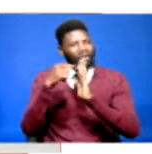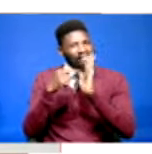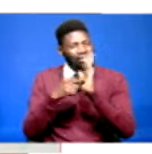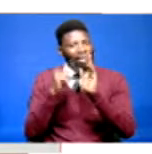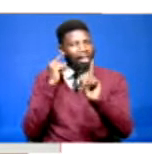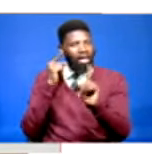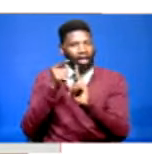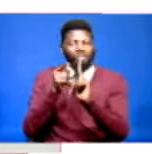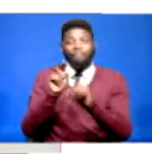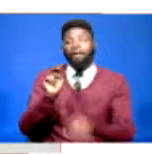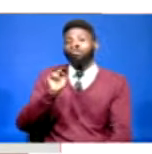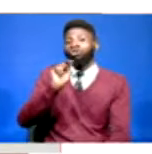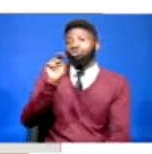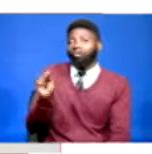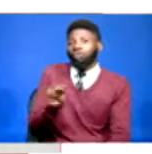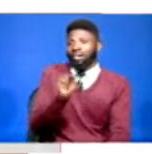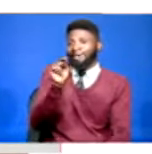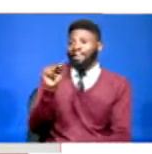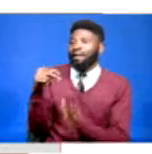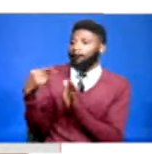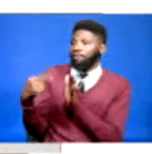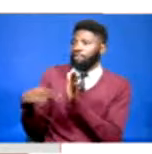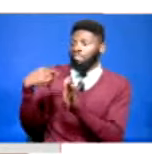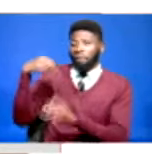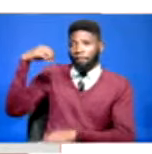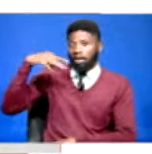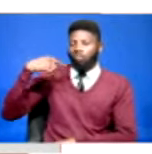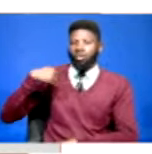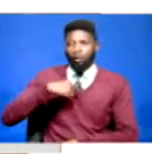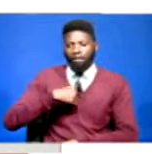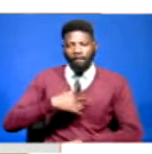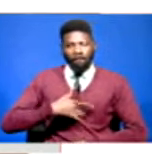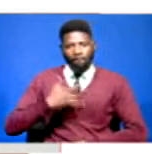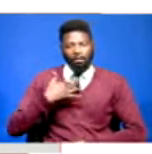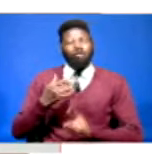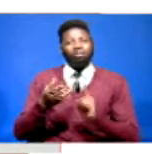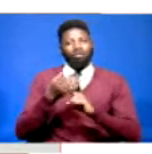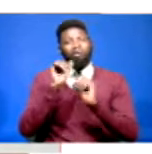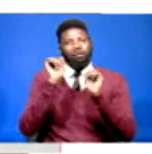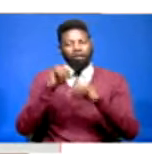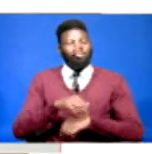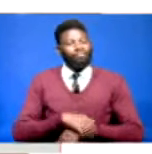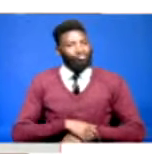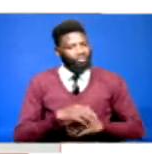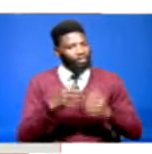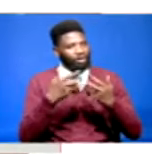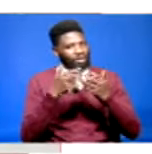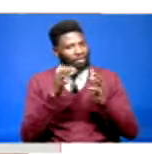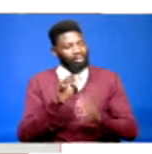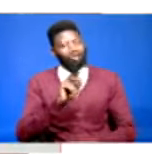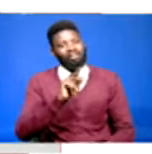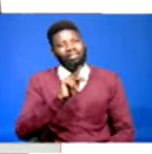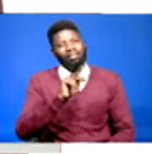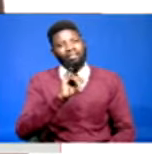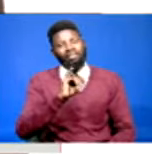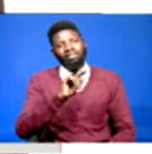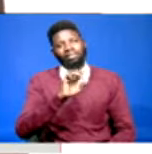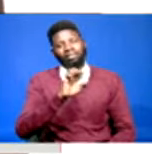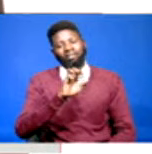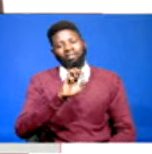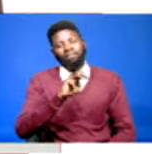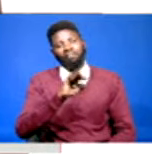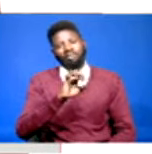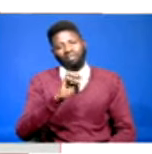are certified that we are on the right course to achieve that as a country, yes. Engineer Kiteme, if you could just indulge us and tell us, there's been a really